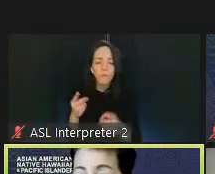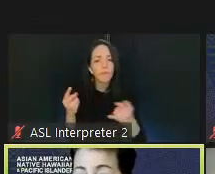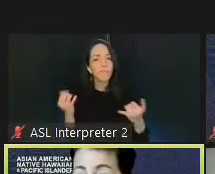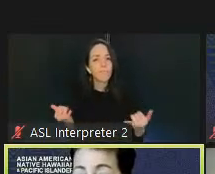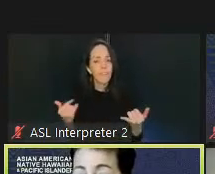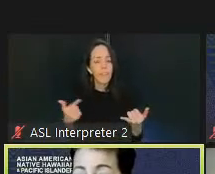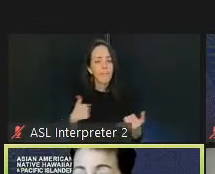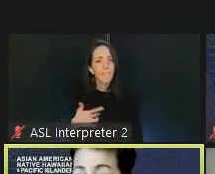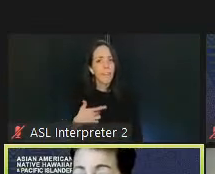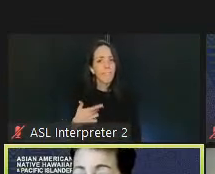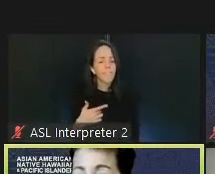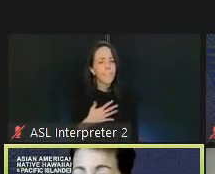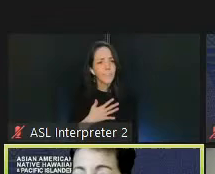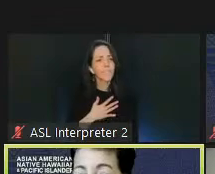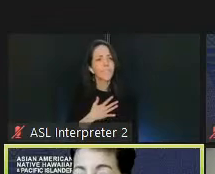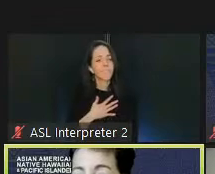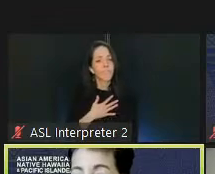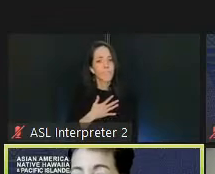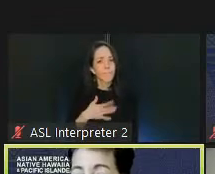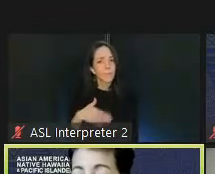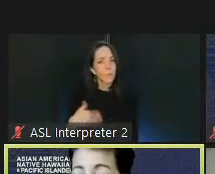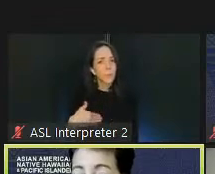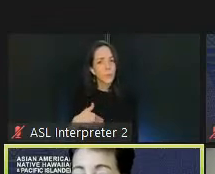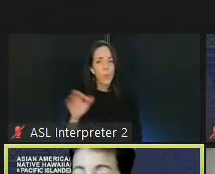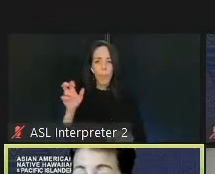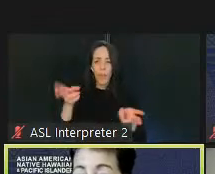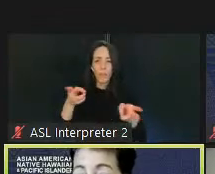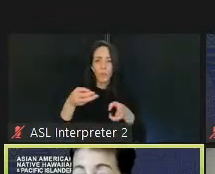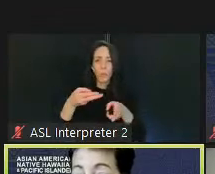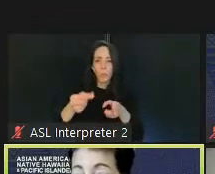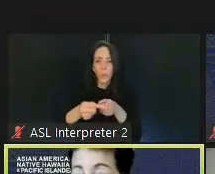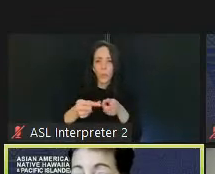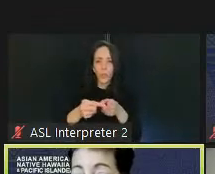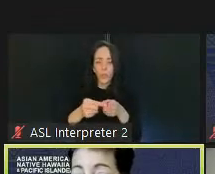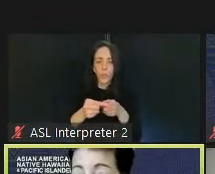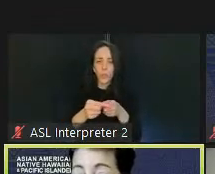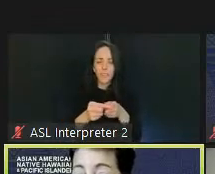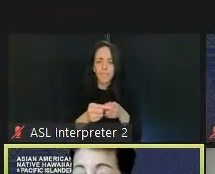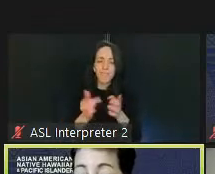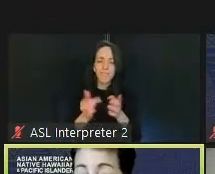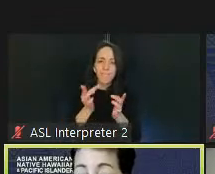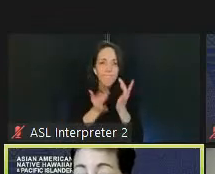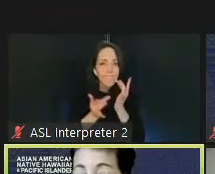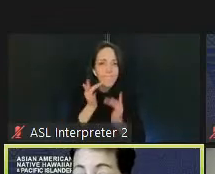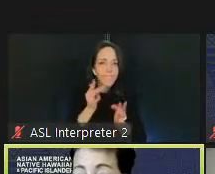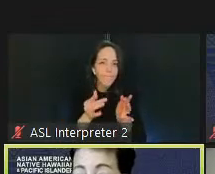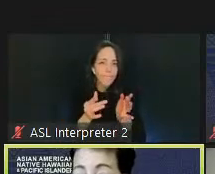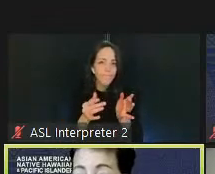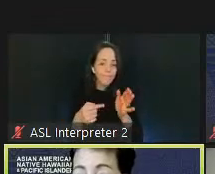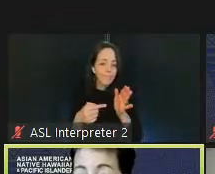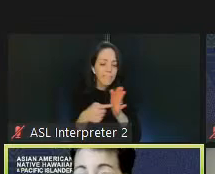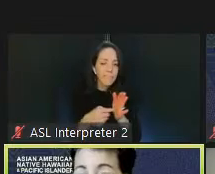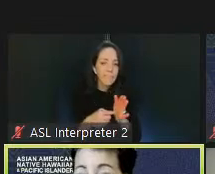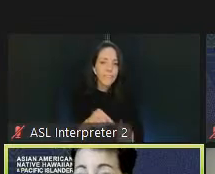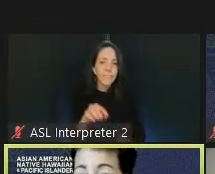to hear this deficit language being thrown around